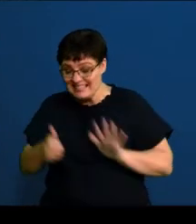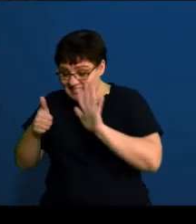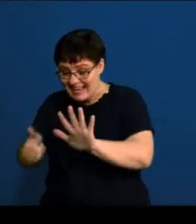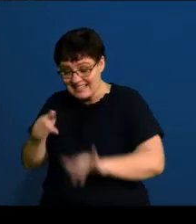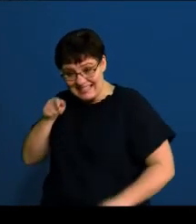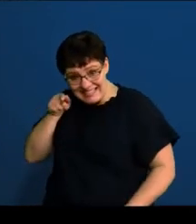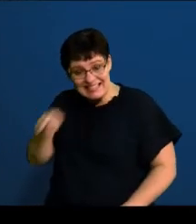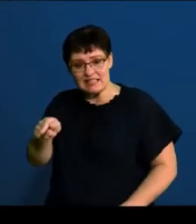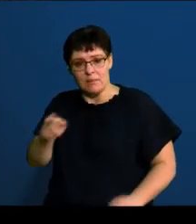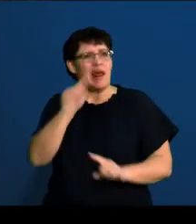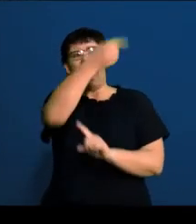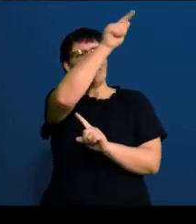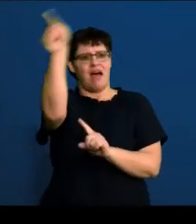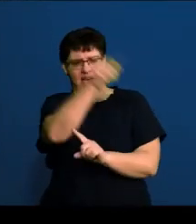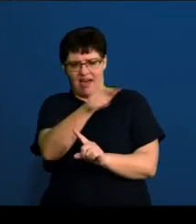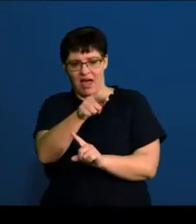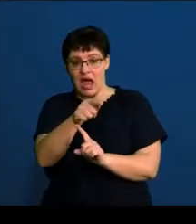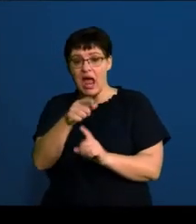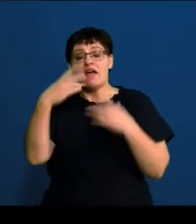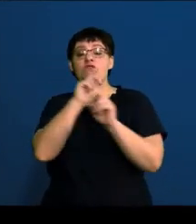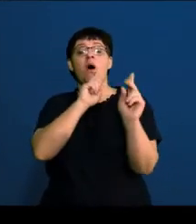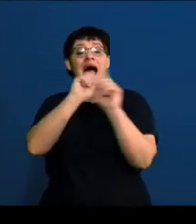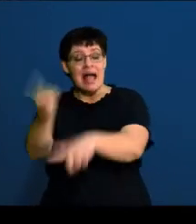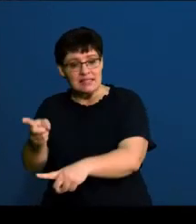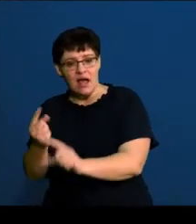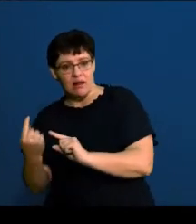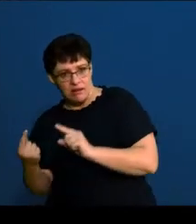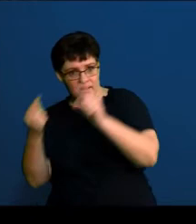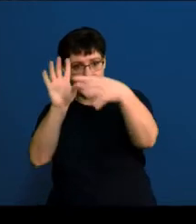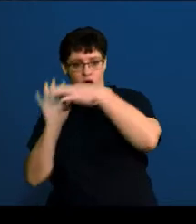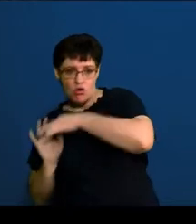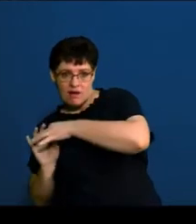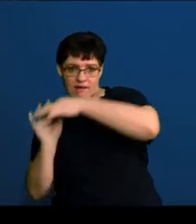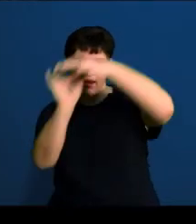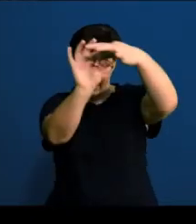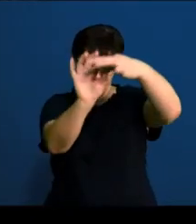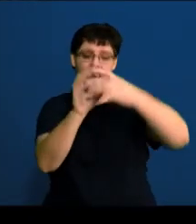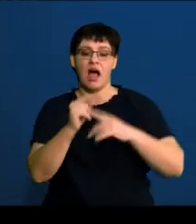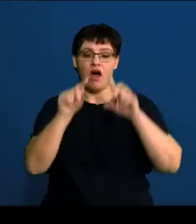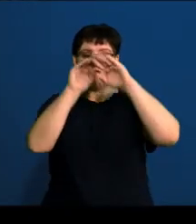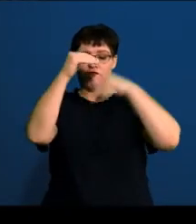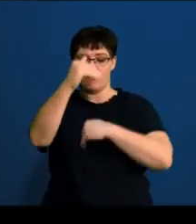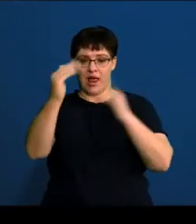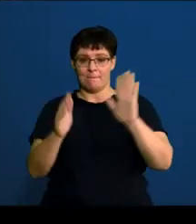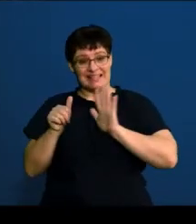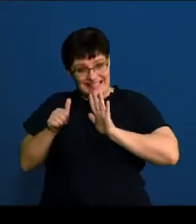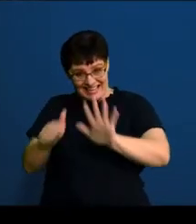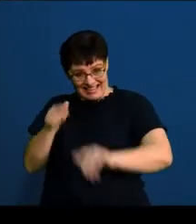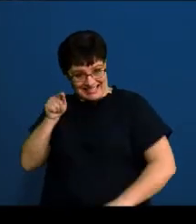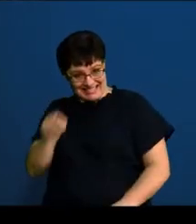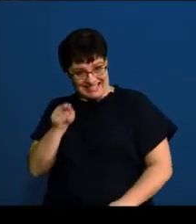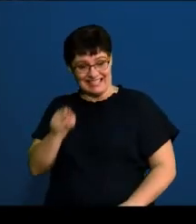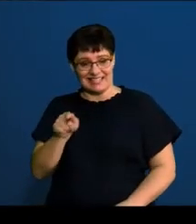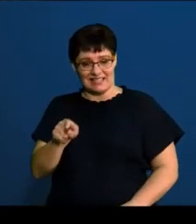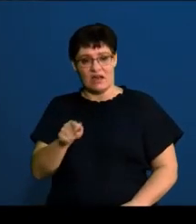one frame. So we must make sure when we are answering, we are talking to humor, and we are speaking to frame 6 for